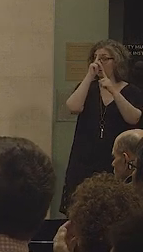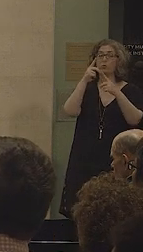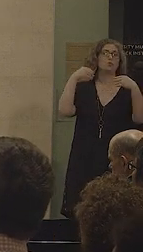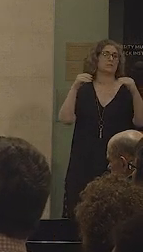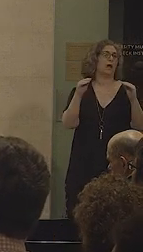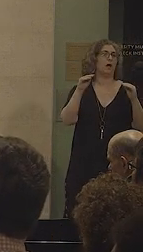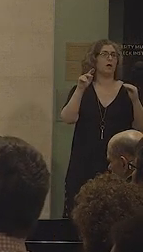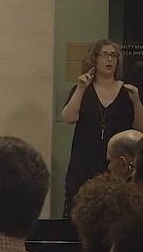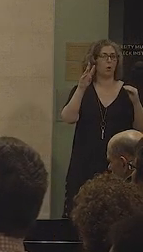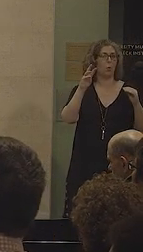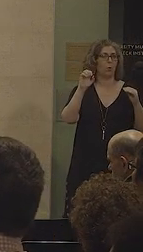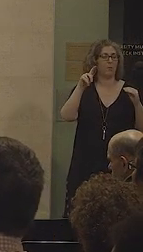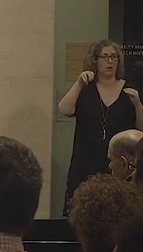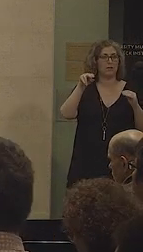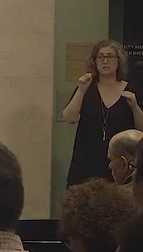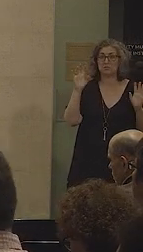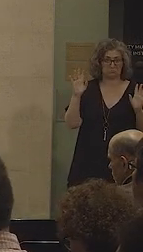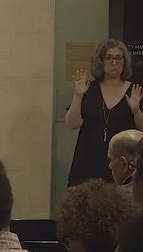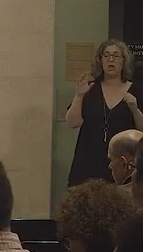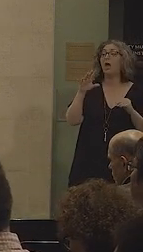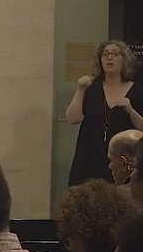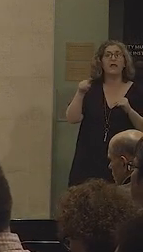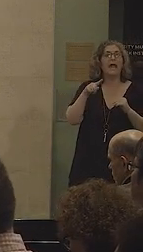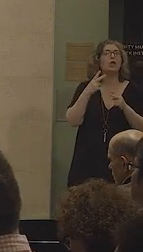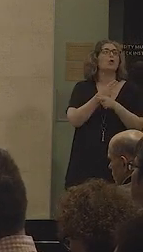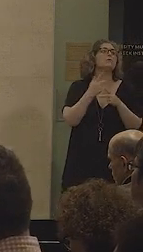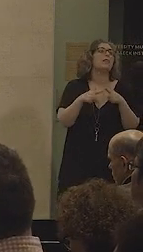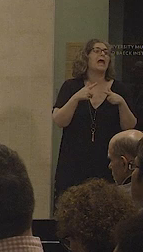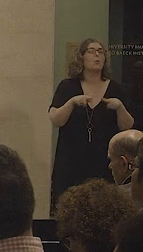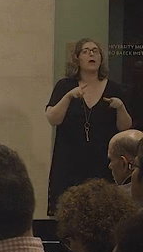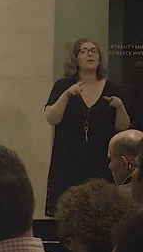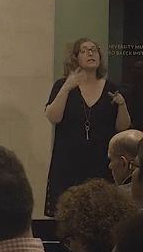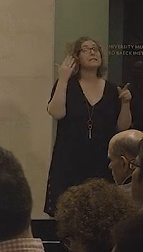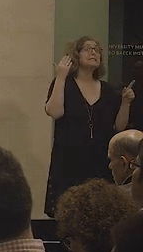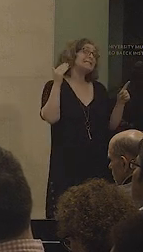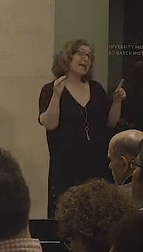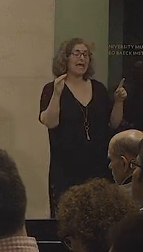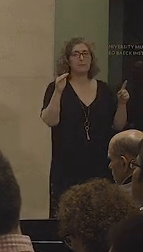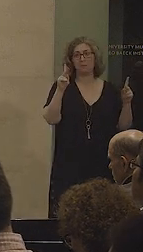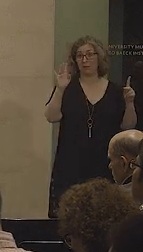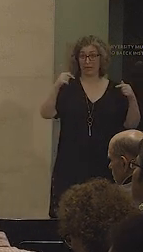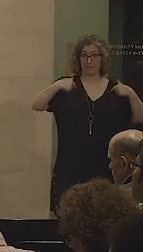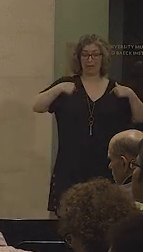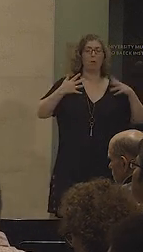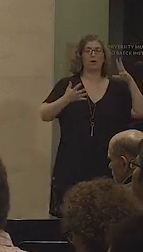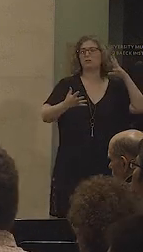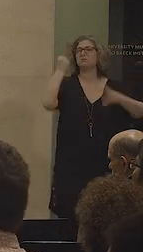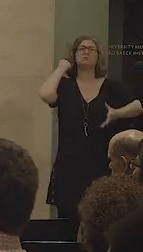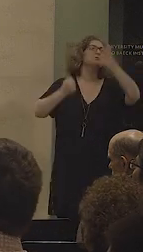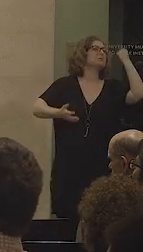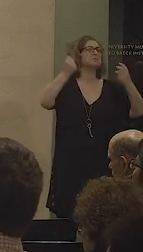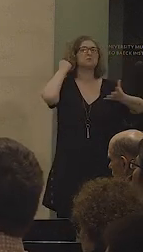selling weapons, and they use language that makes it sound like guys like me want to go